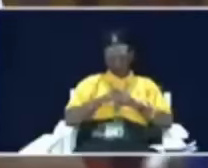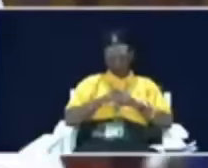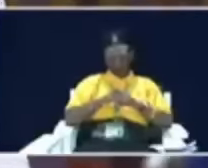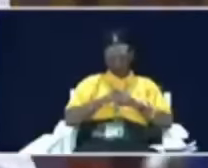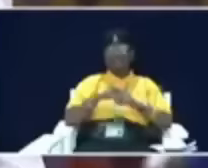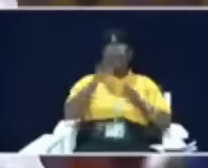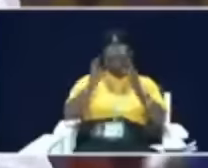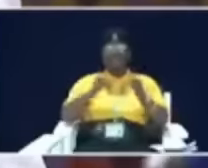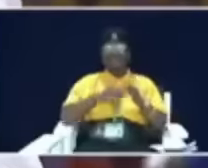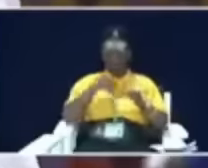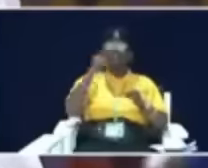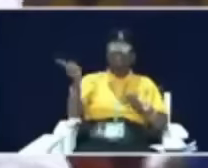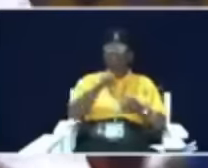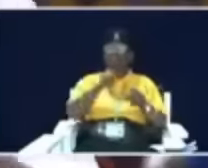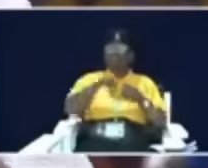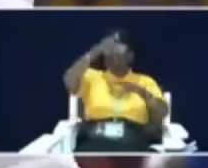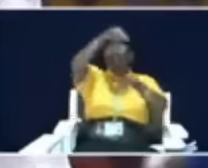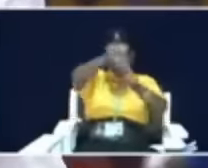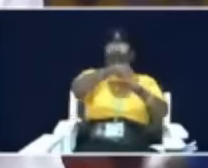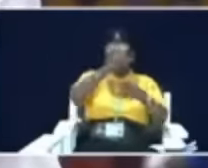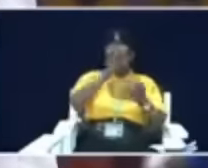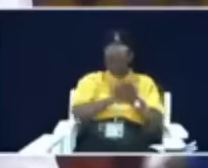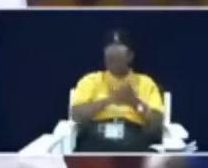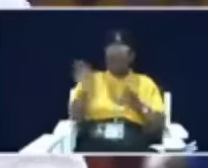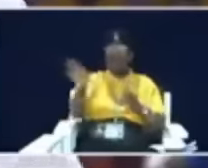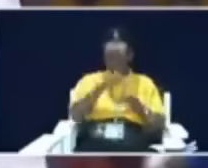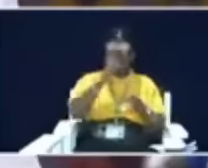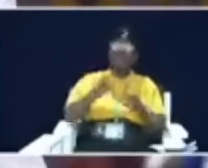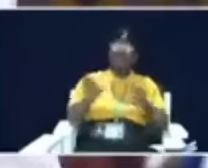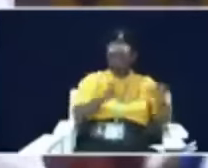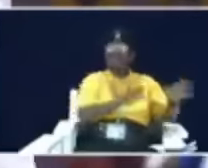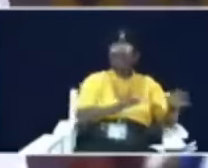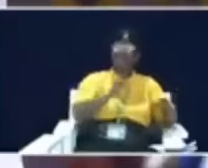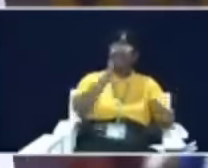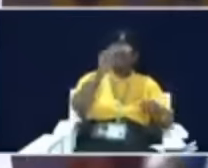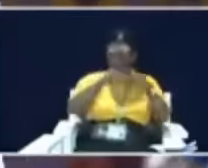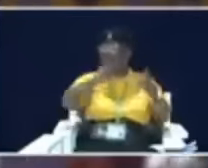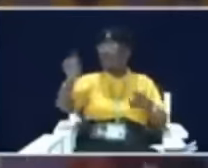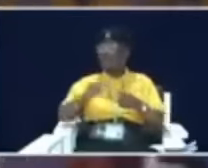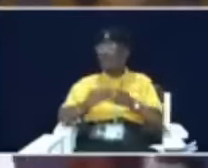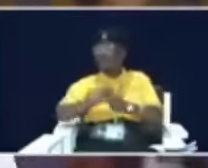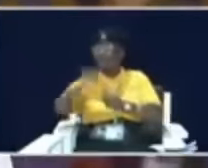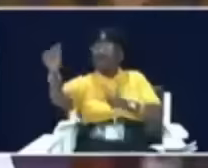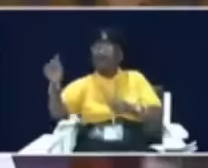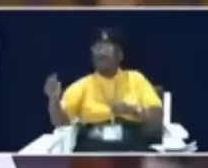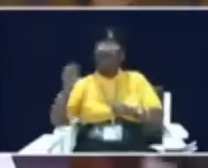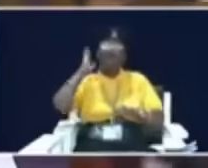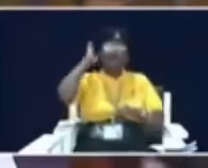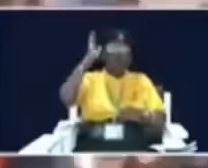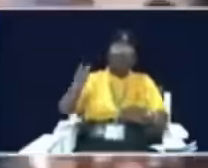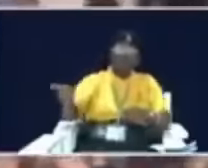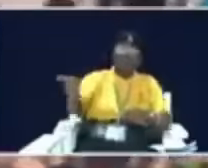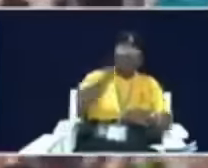If I tell you tonight that your Red Sea is going to part, will you believe him?